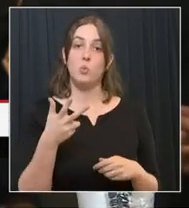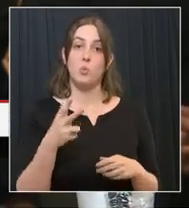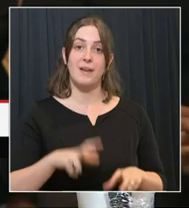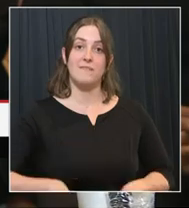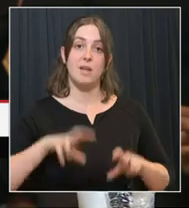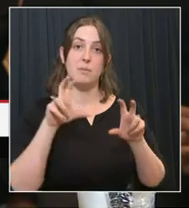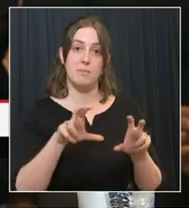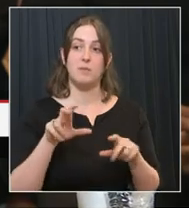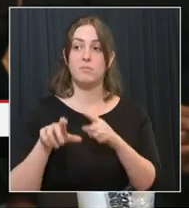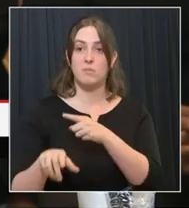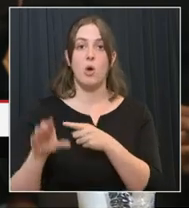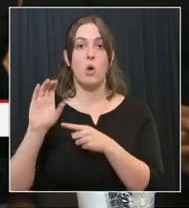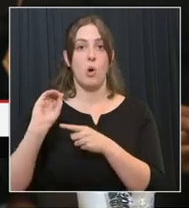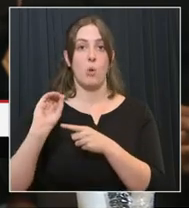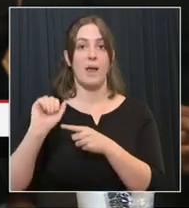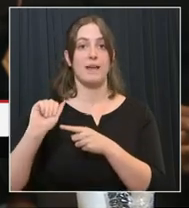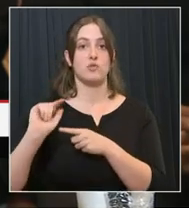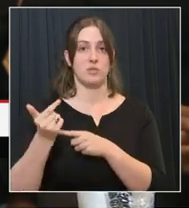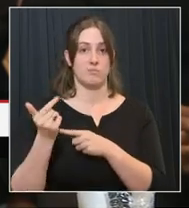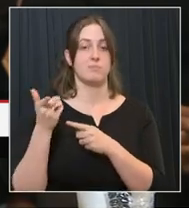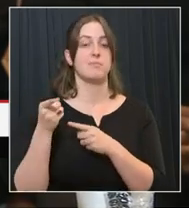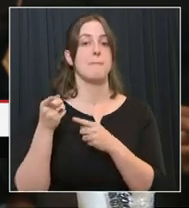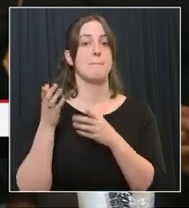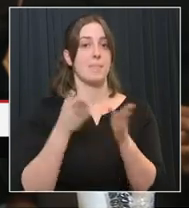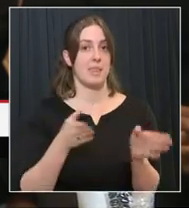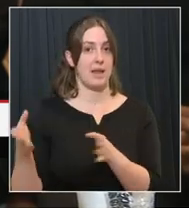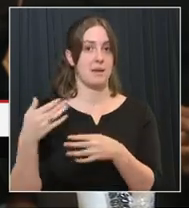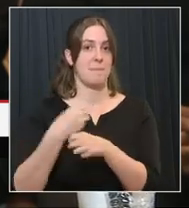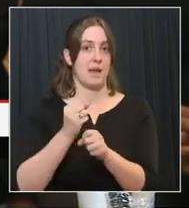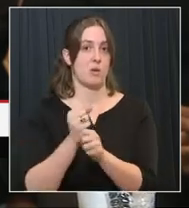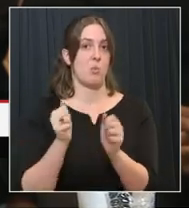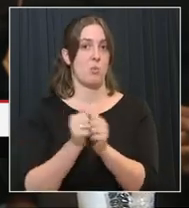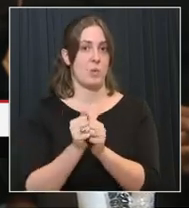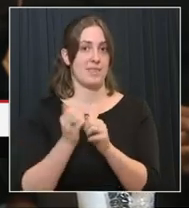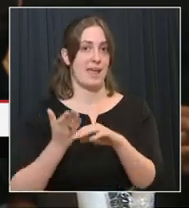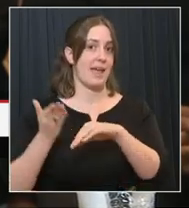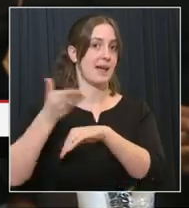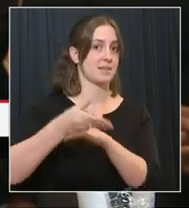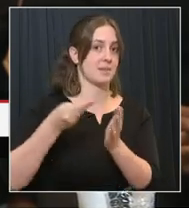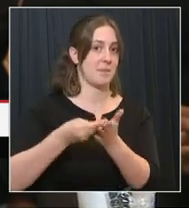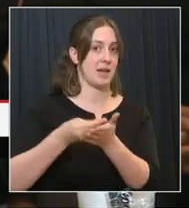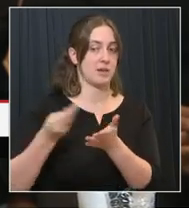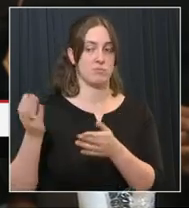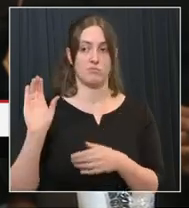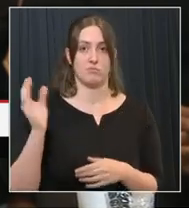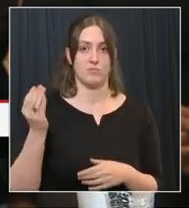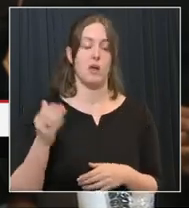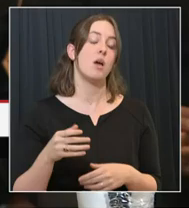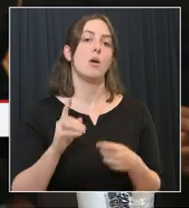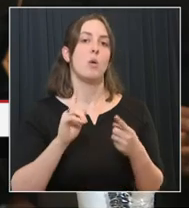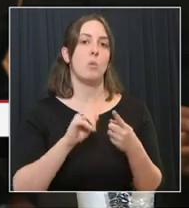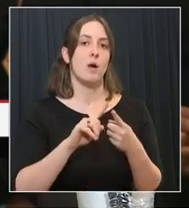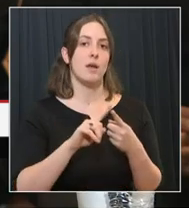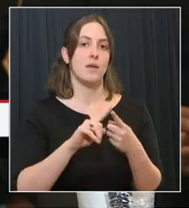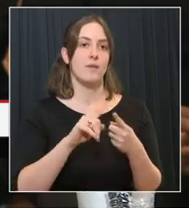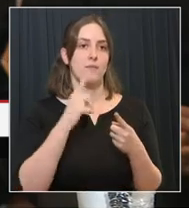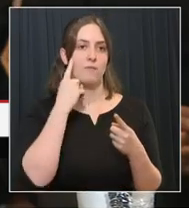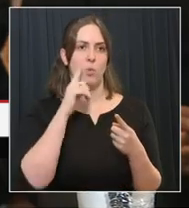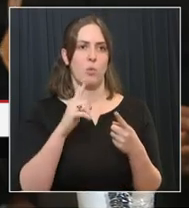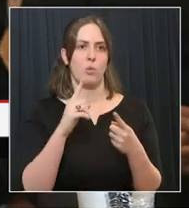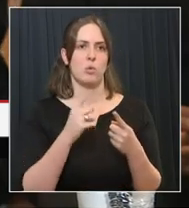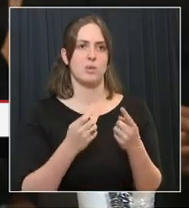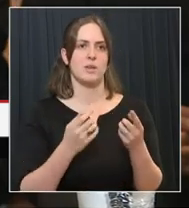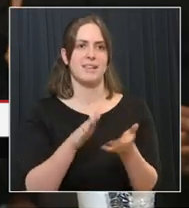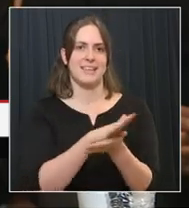OAG intended to make with the excess revenue. One was to a grant program that largely funds Cure the Streets. Another one is